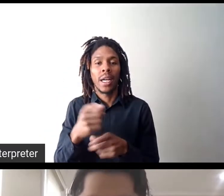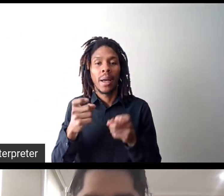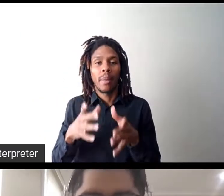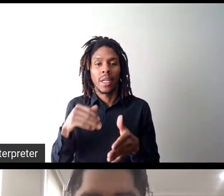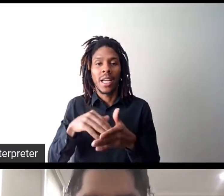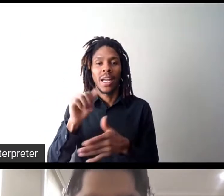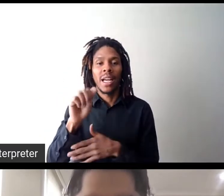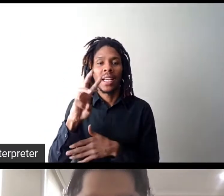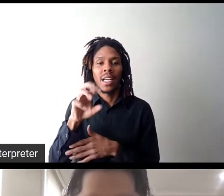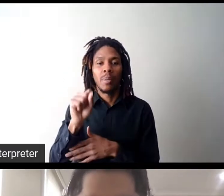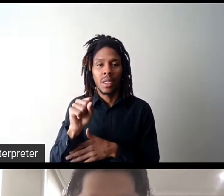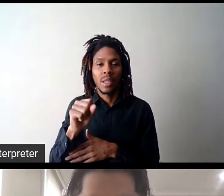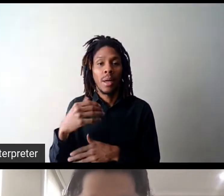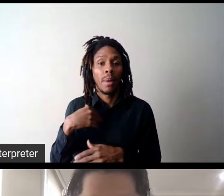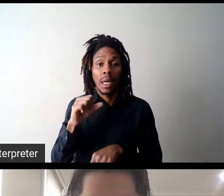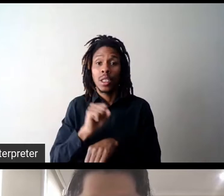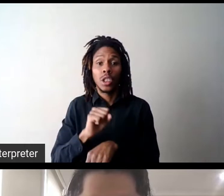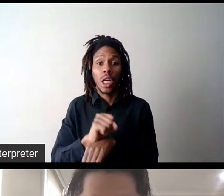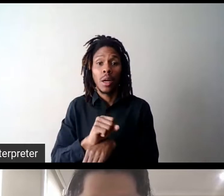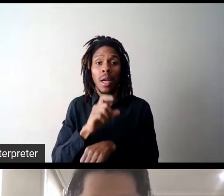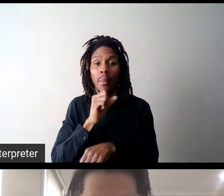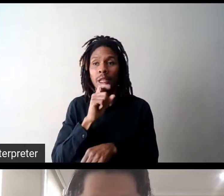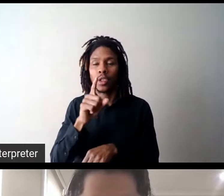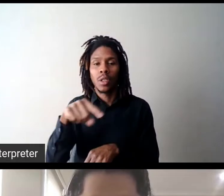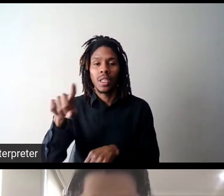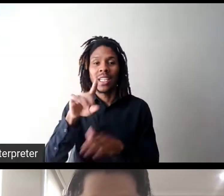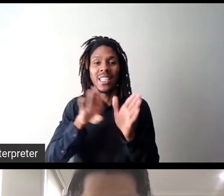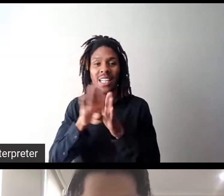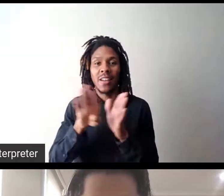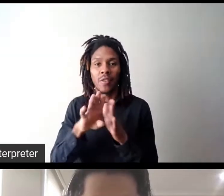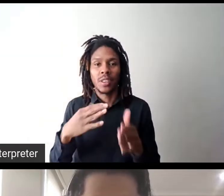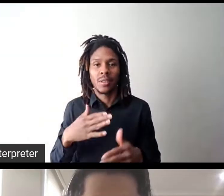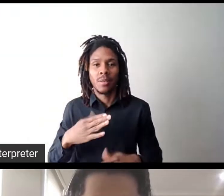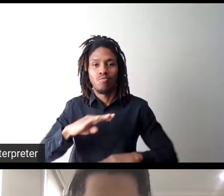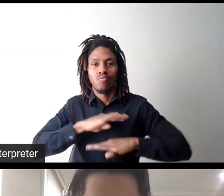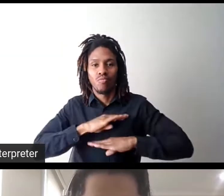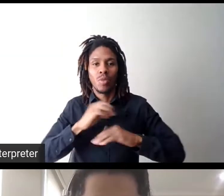is to make front-end developers really happy on AWS.